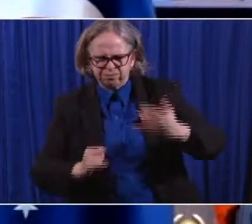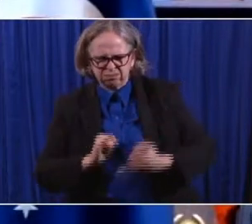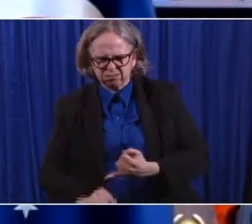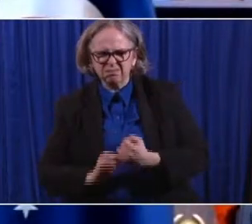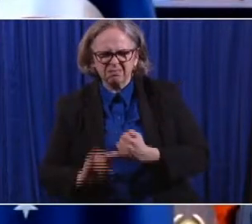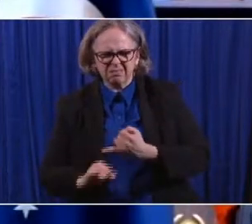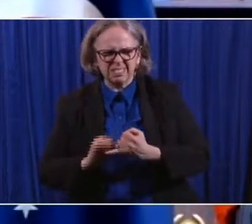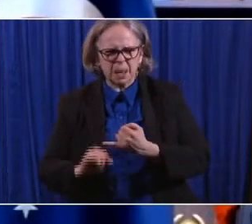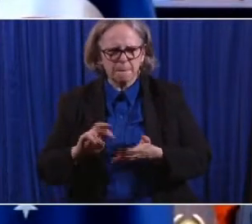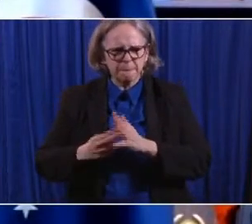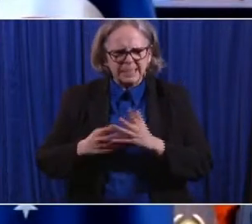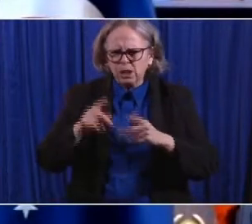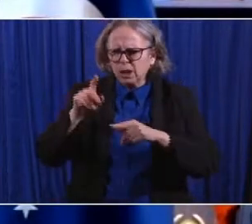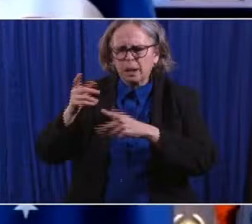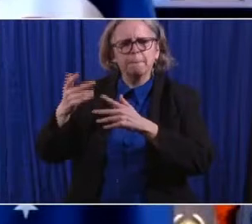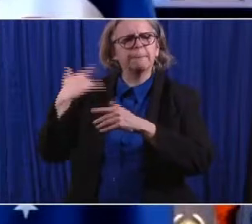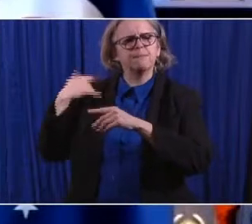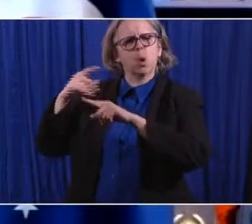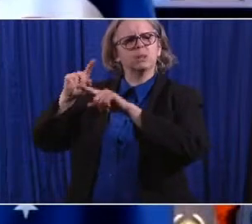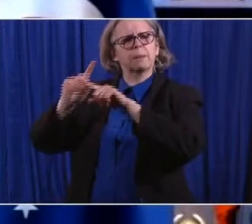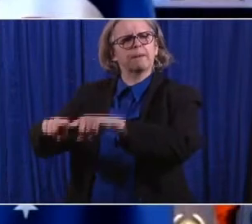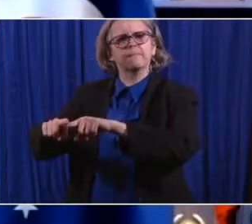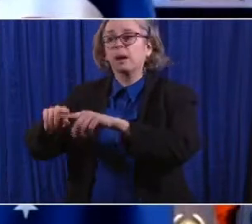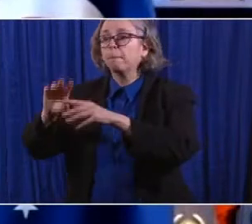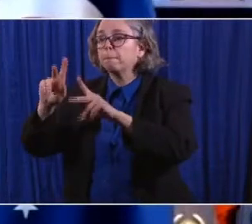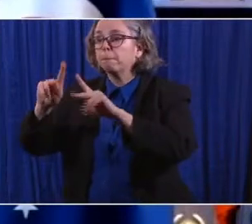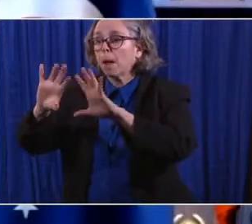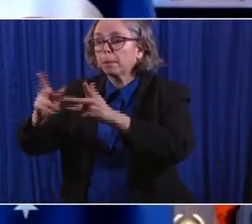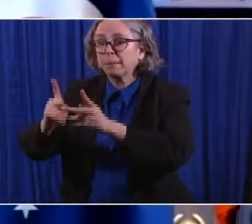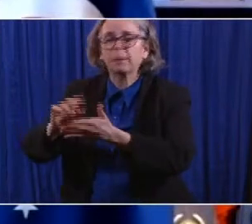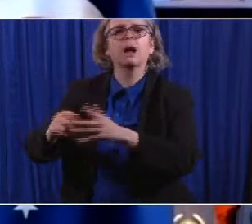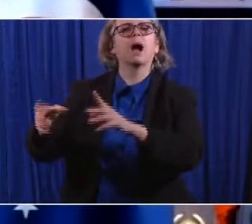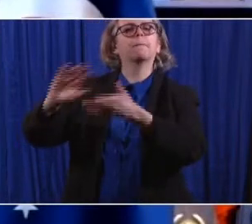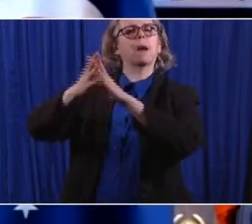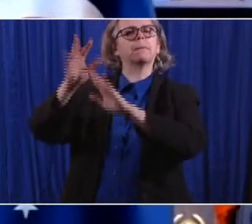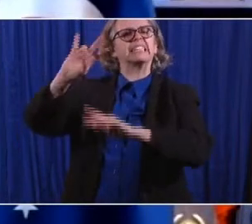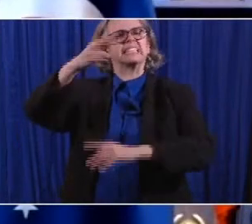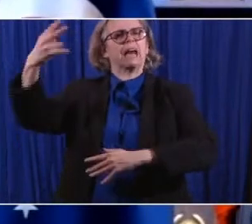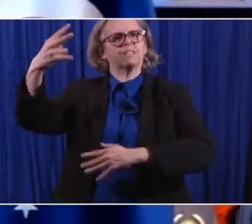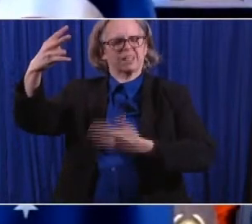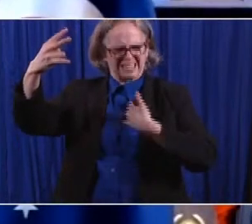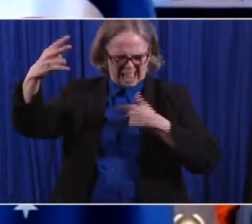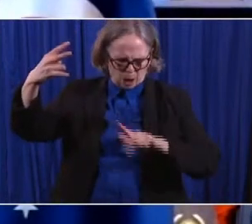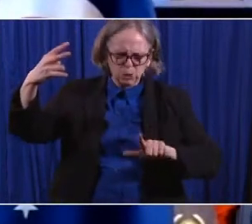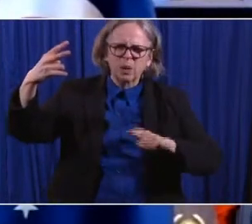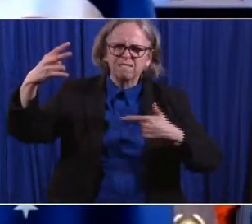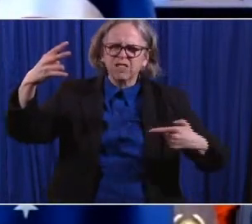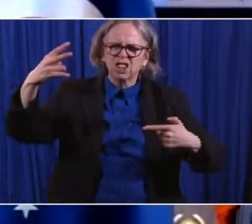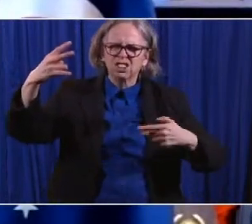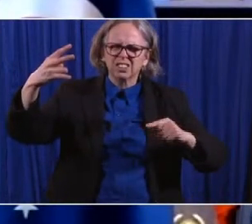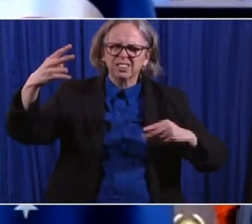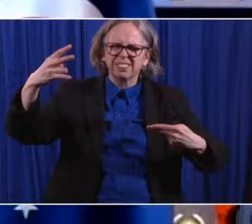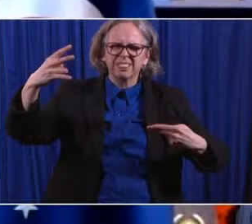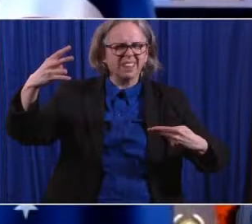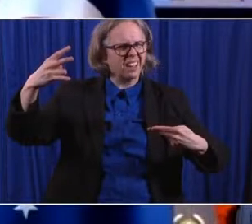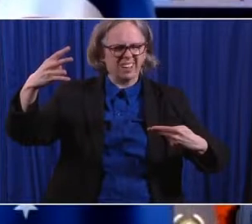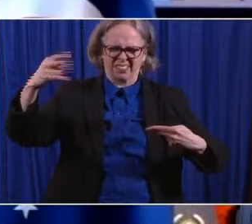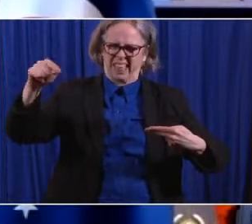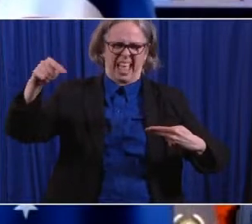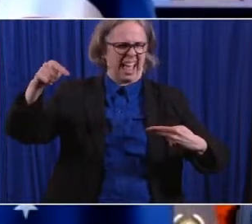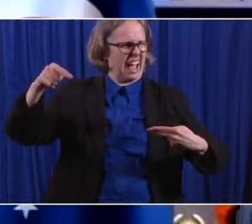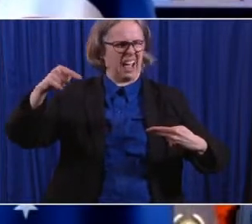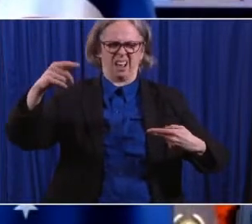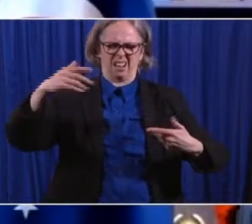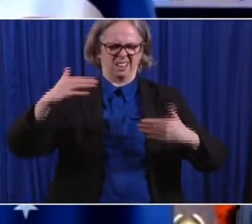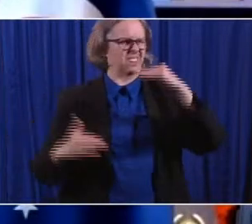We'd be ranked 7th in terms of funding. To put this in perspective, this proposal, because of this formula that's